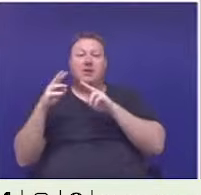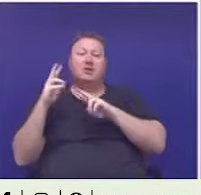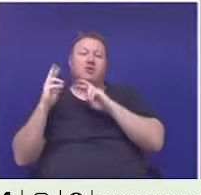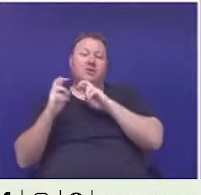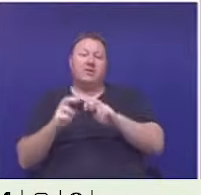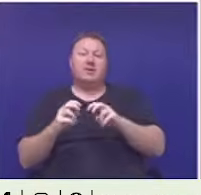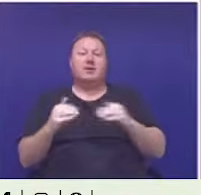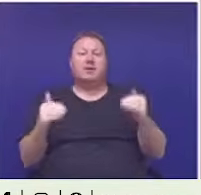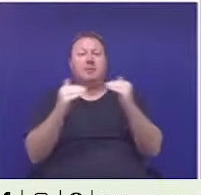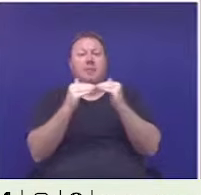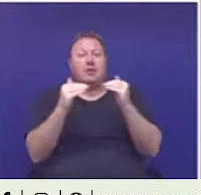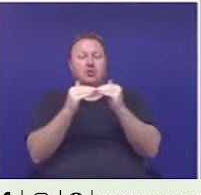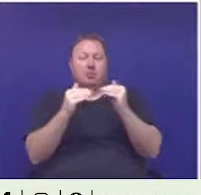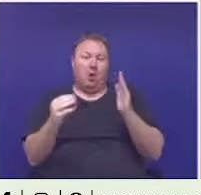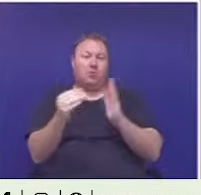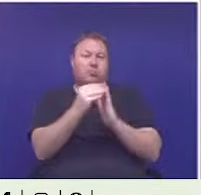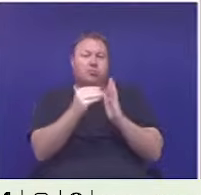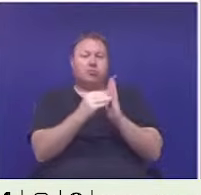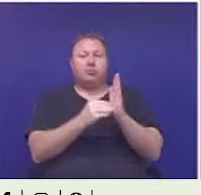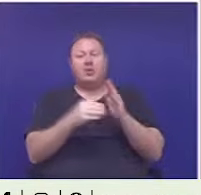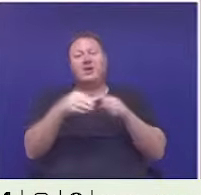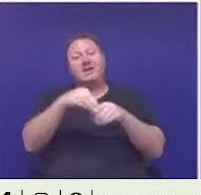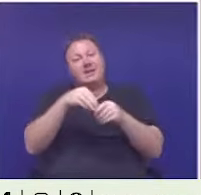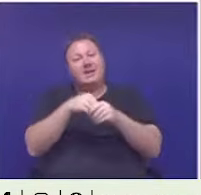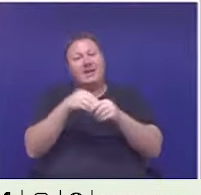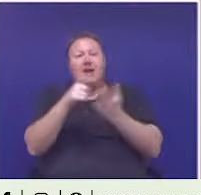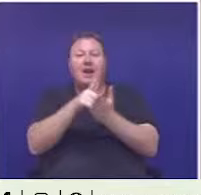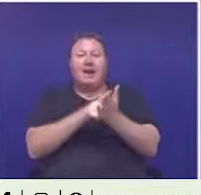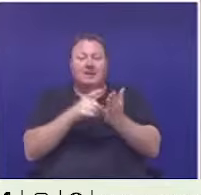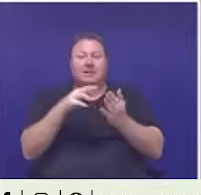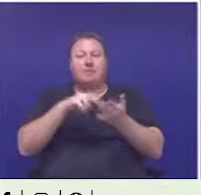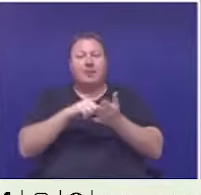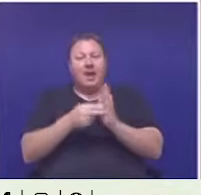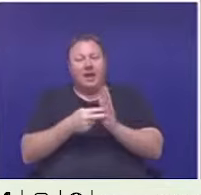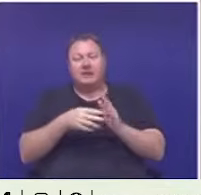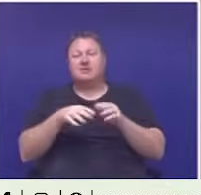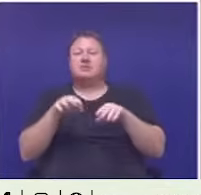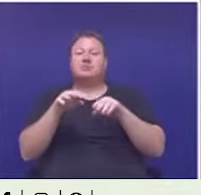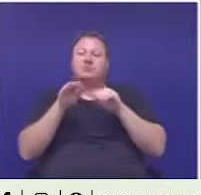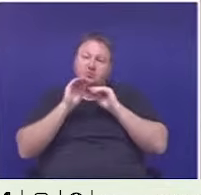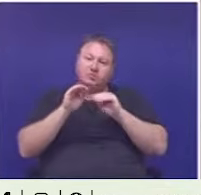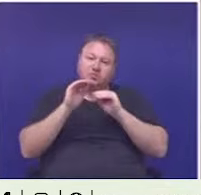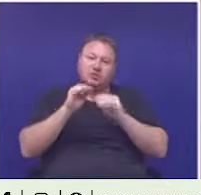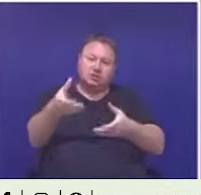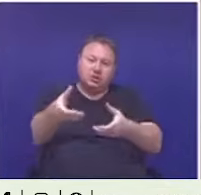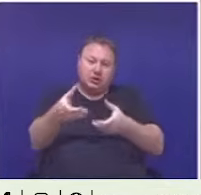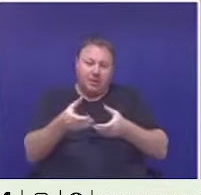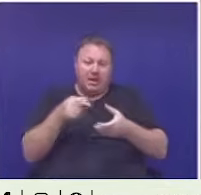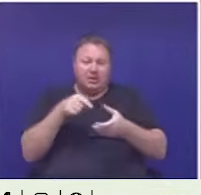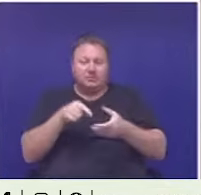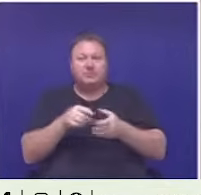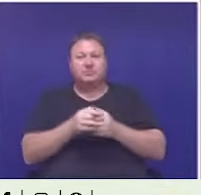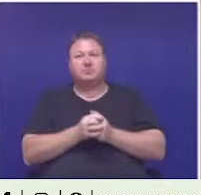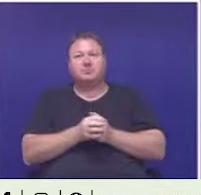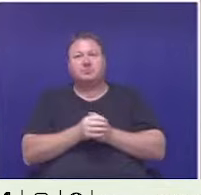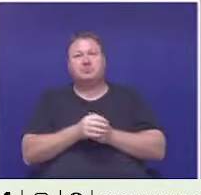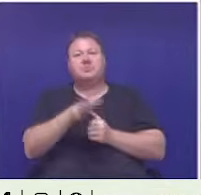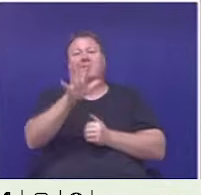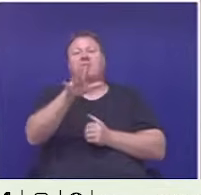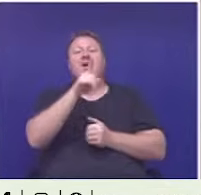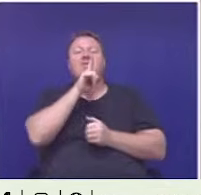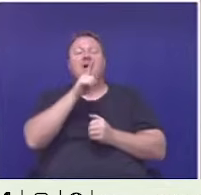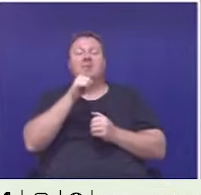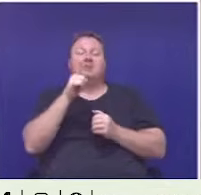have been incorporated into our lesson plans, into our training manuals, and these materials will be initially rolled out to 5,000